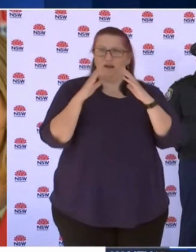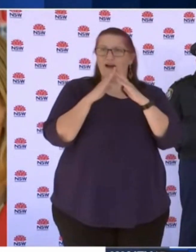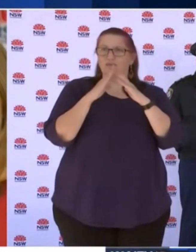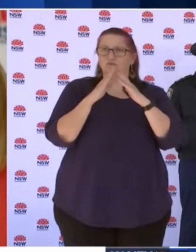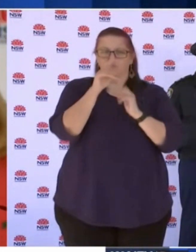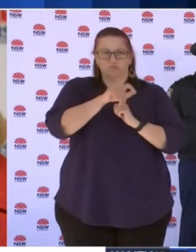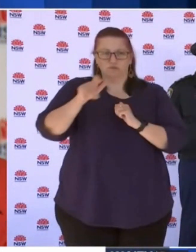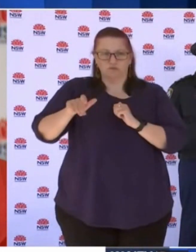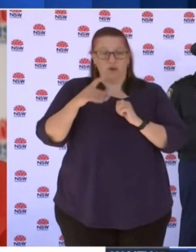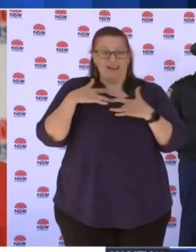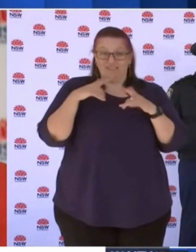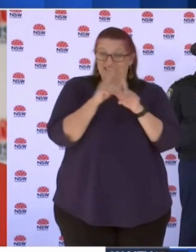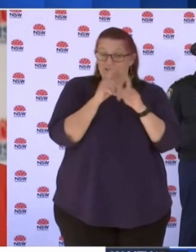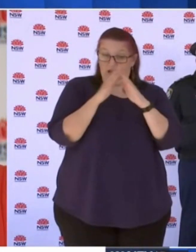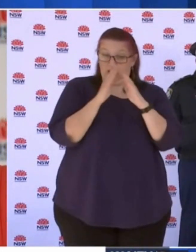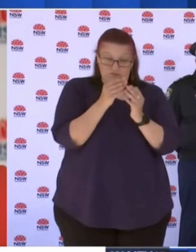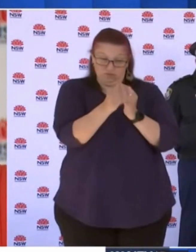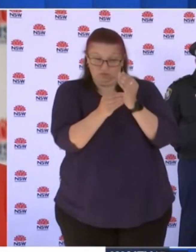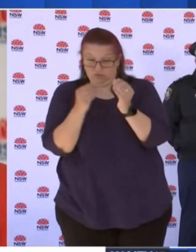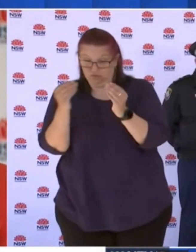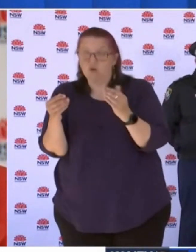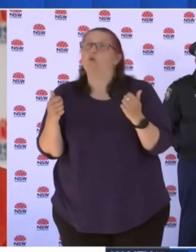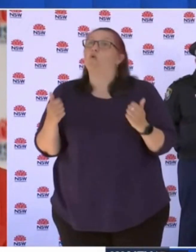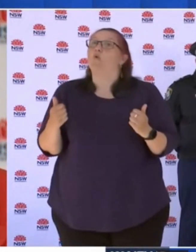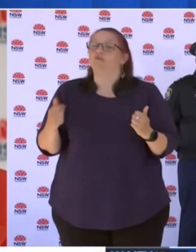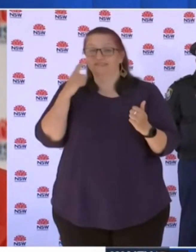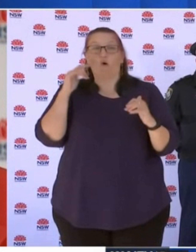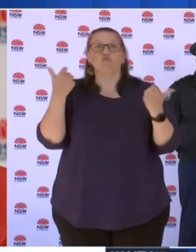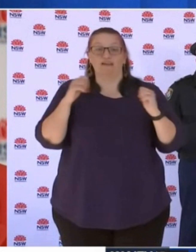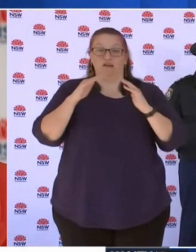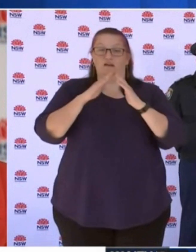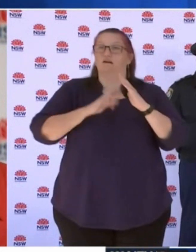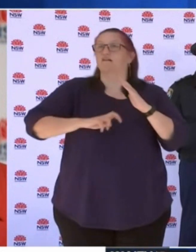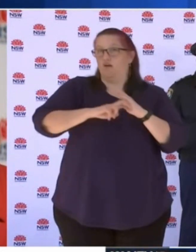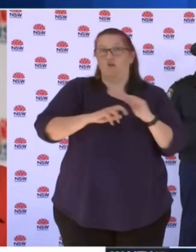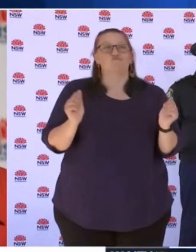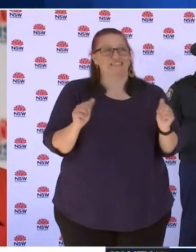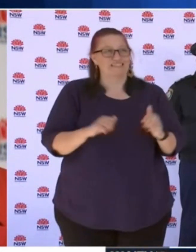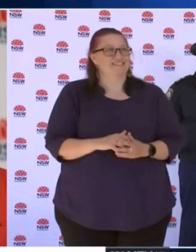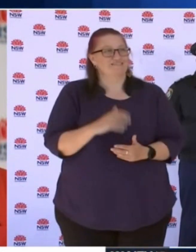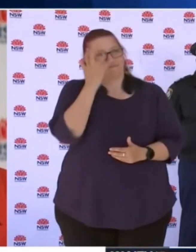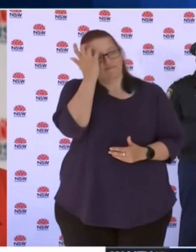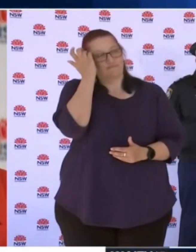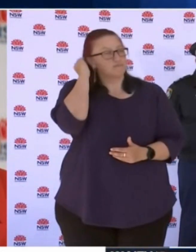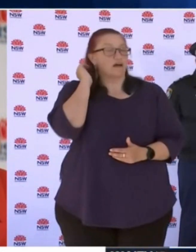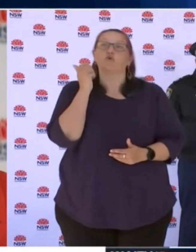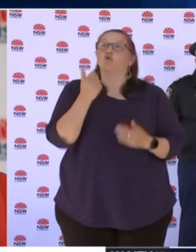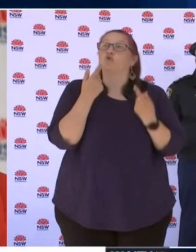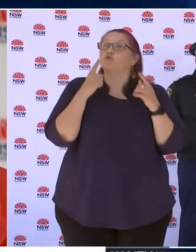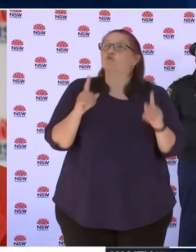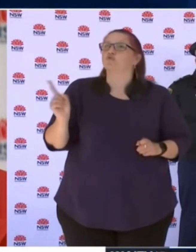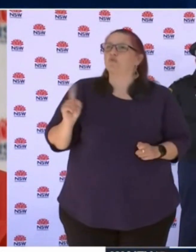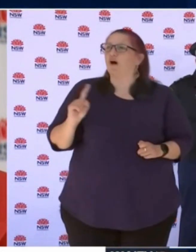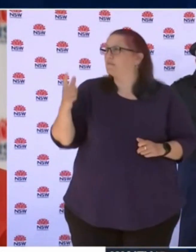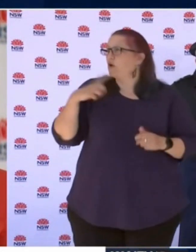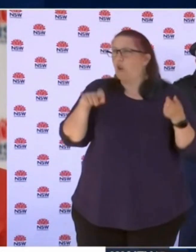contacts. And so, but the good news is that if we do uncover cases now, the exposures that people will have had in the community when